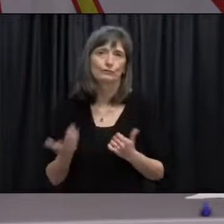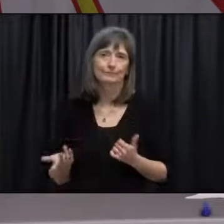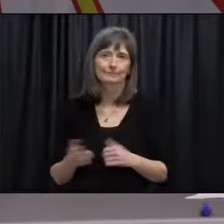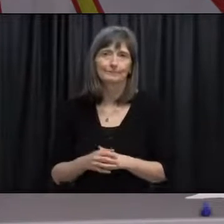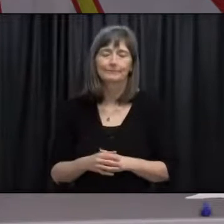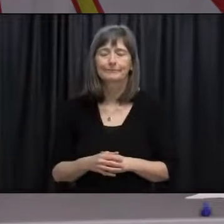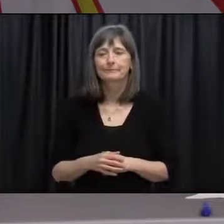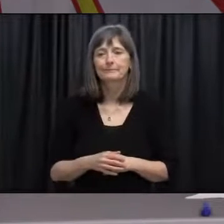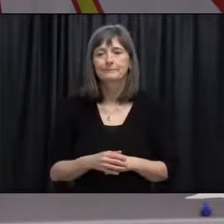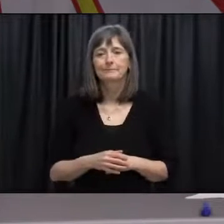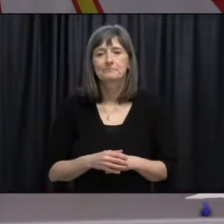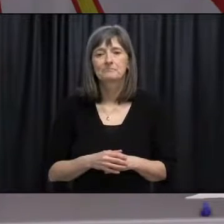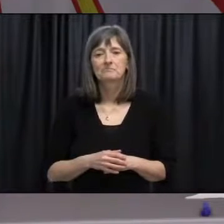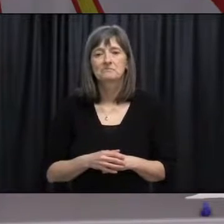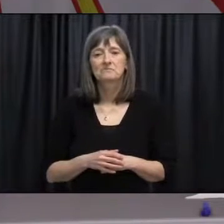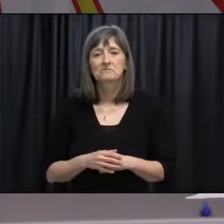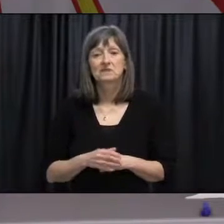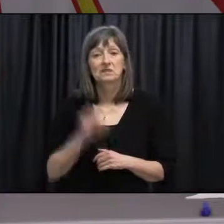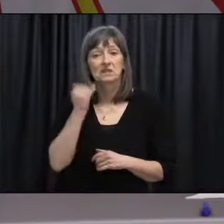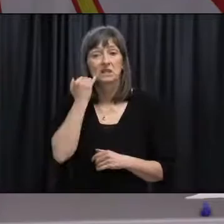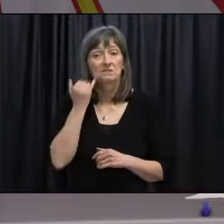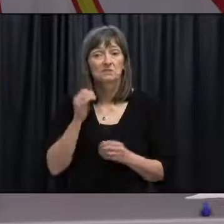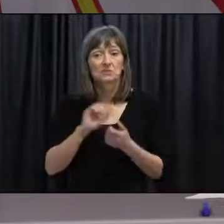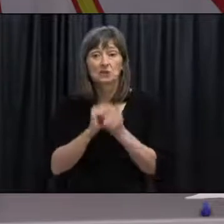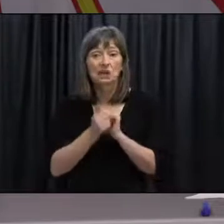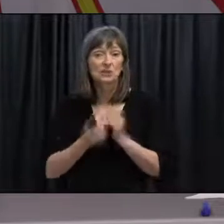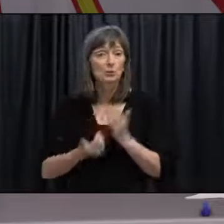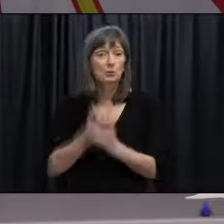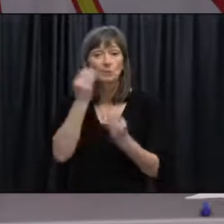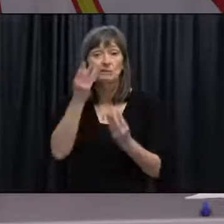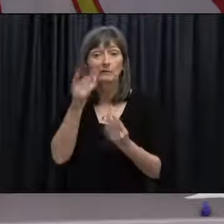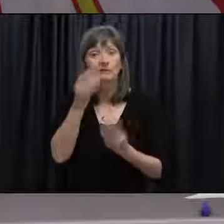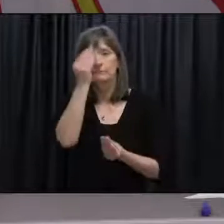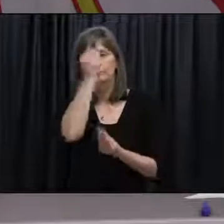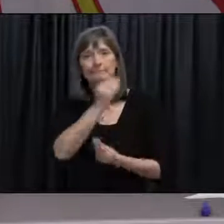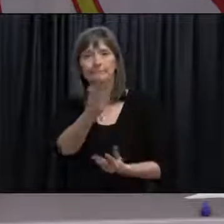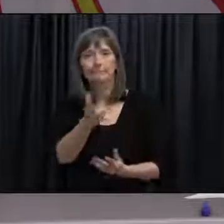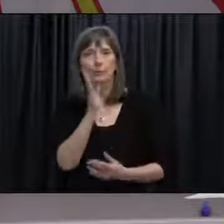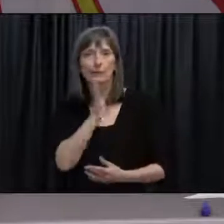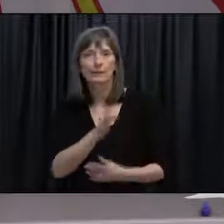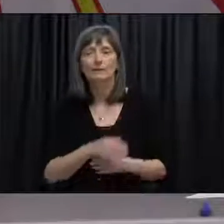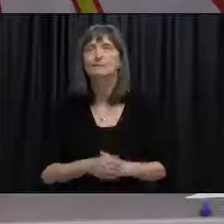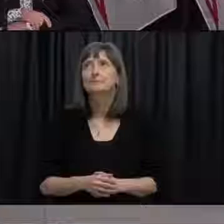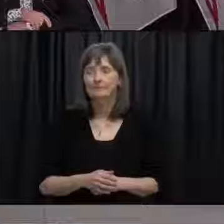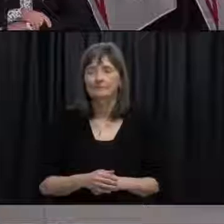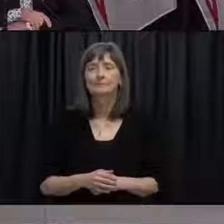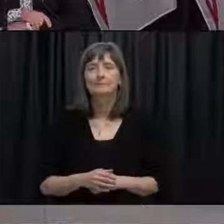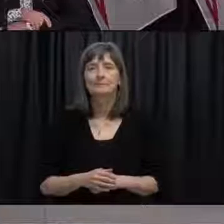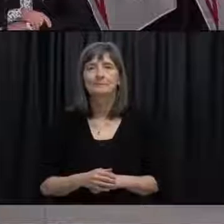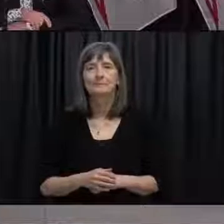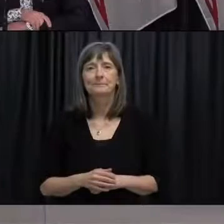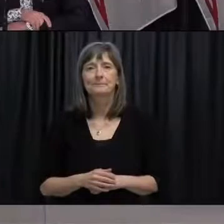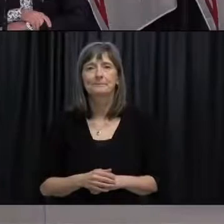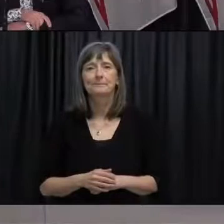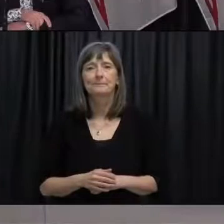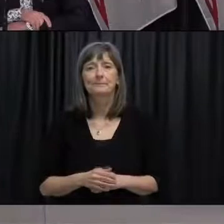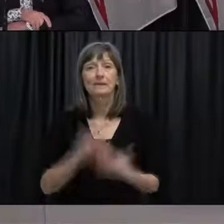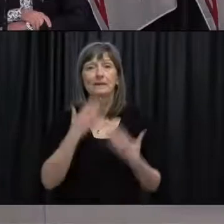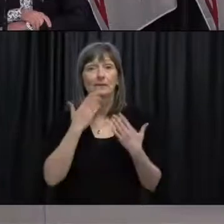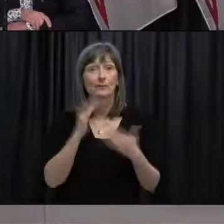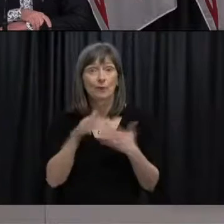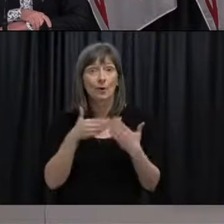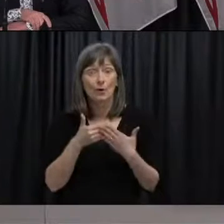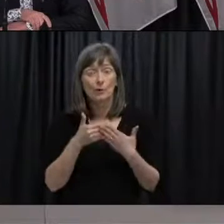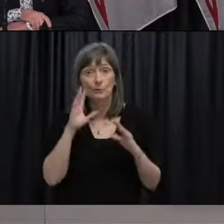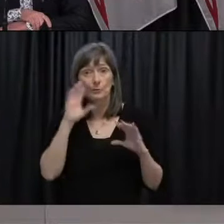So we'll provide an update if anything changes. Thank you. Thank you,